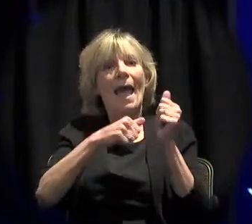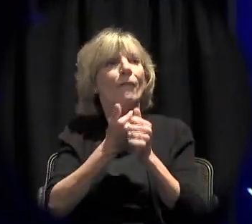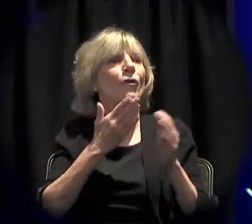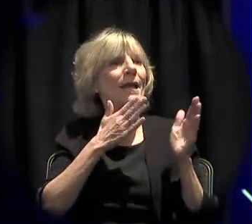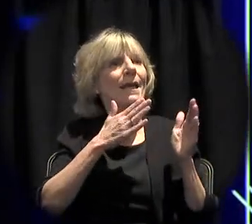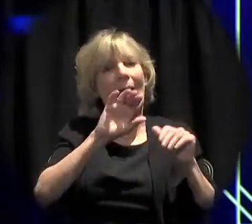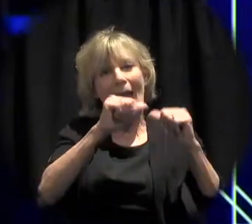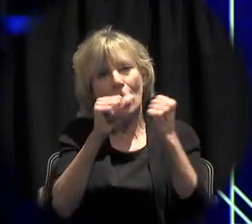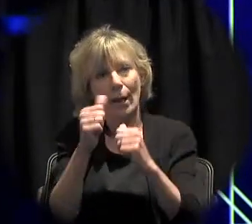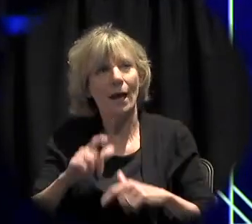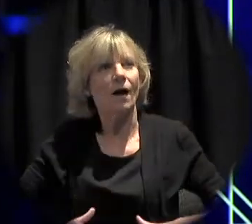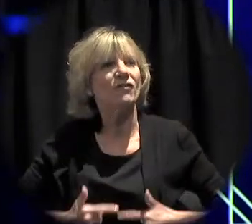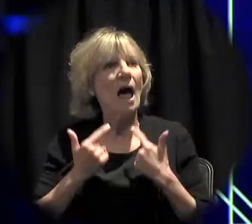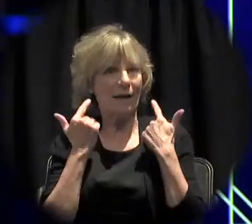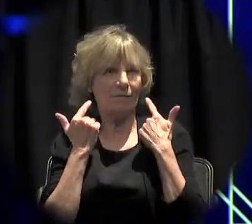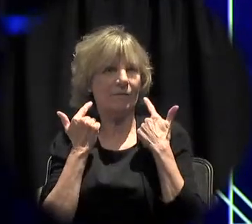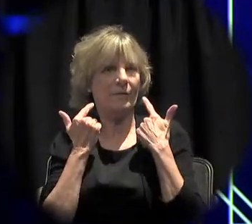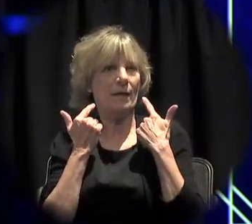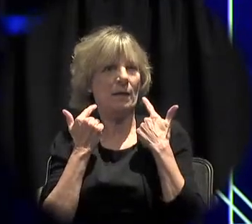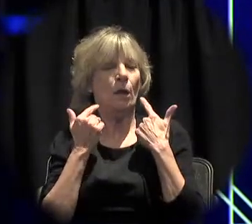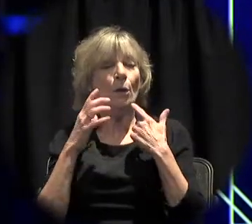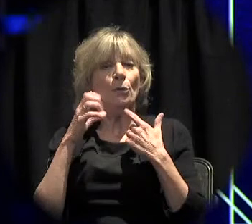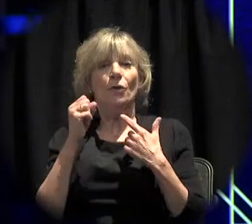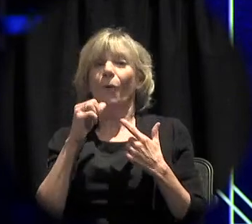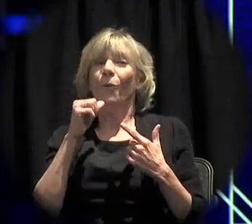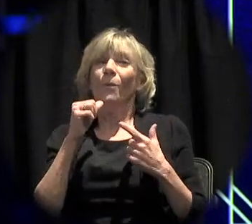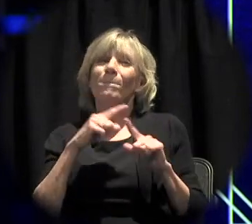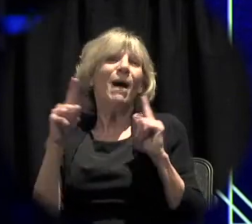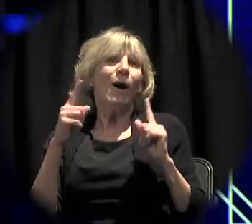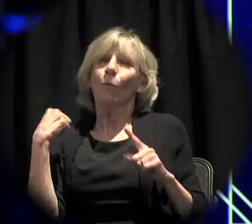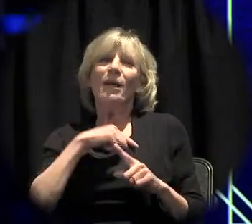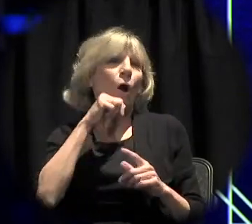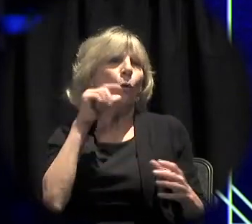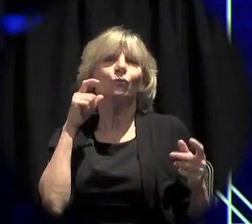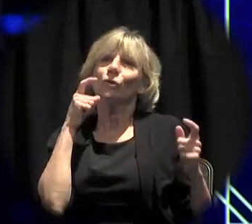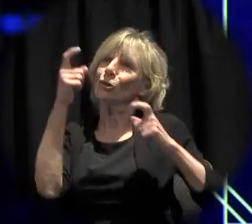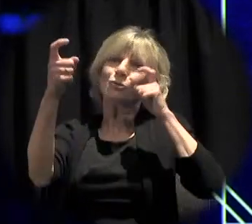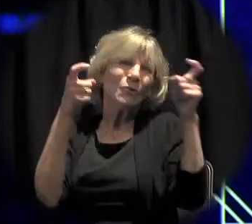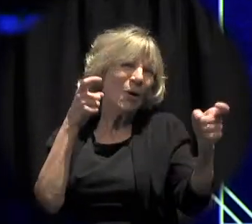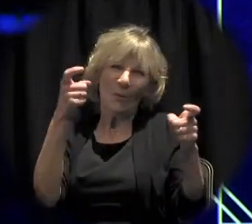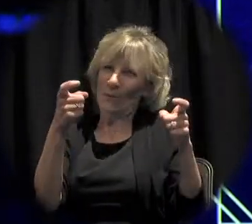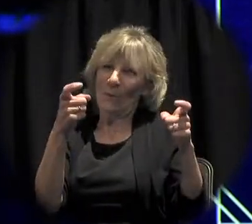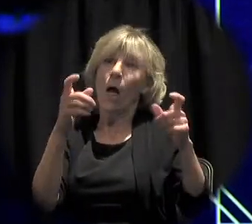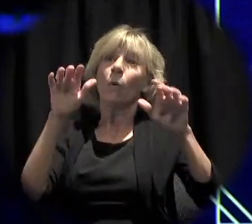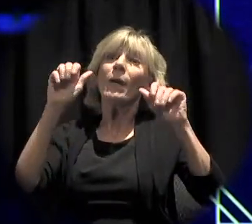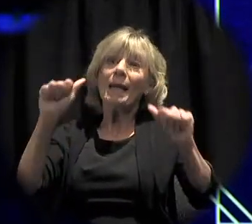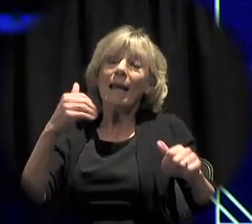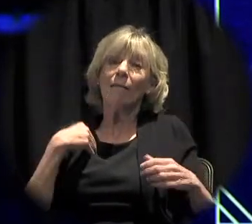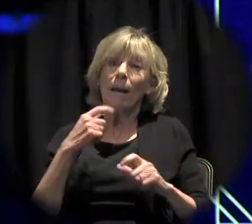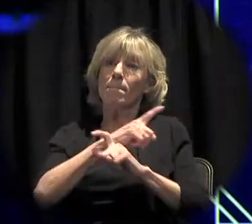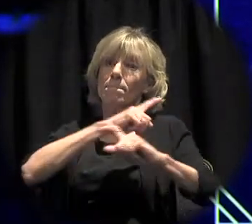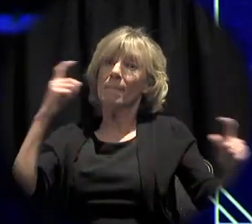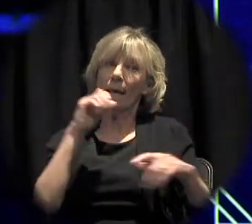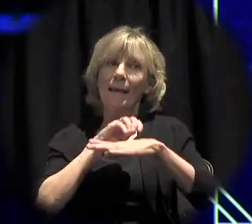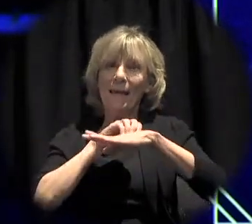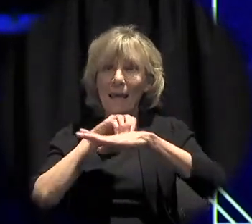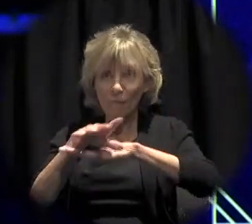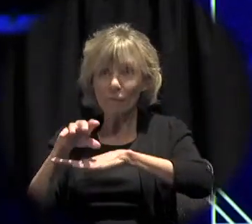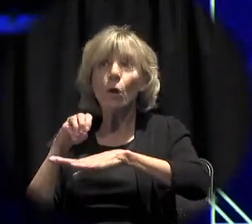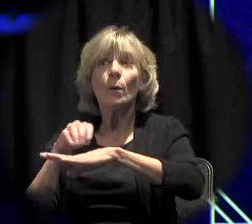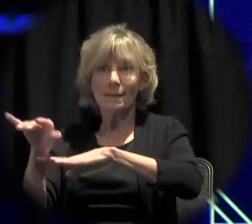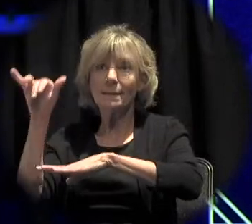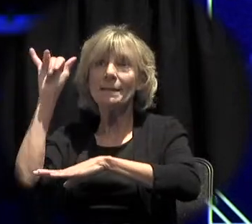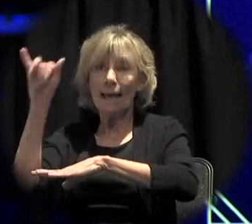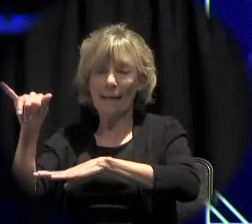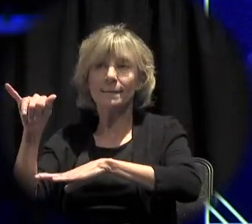we don't have control, but we have huge influence as parents. We need to use that responsibility well. Well, having